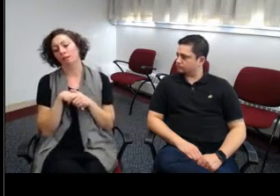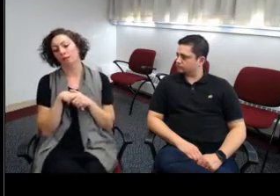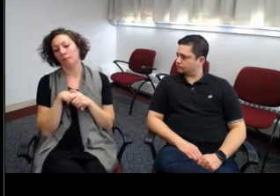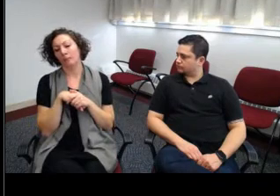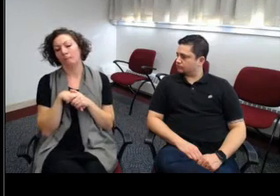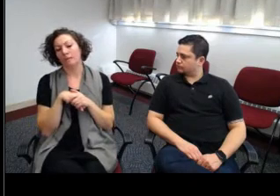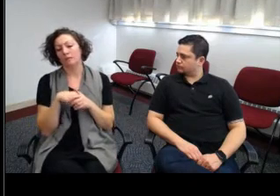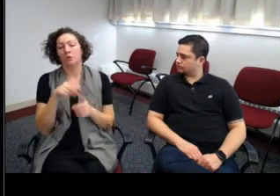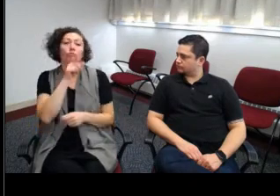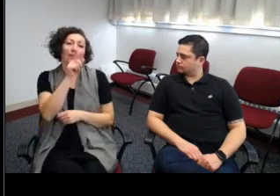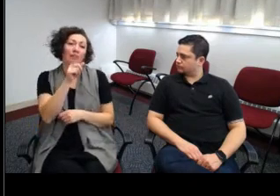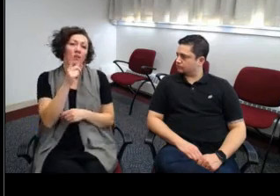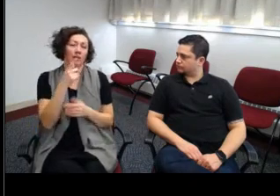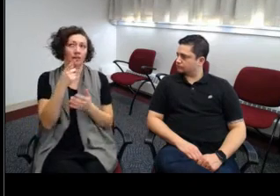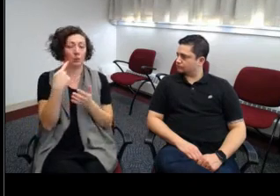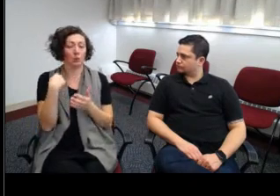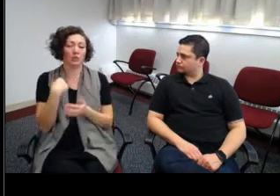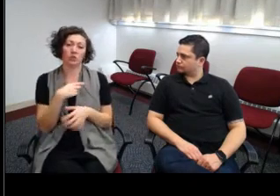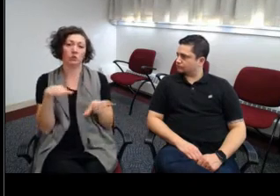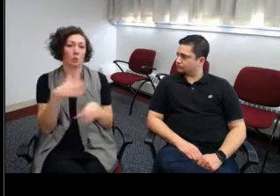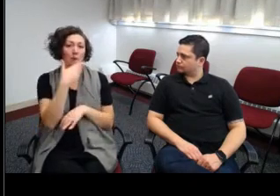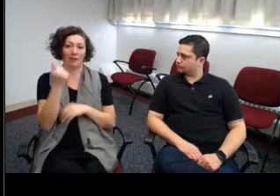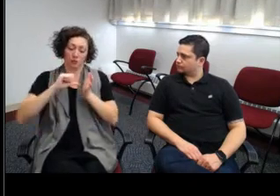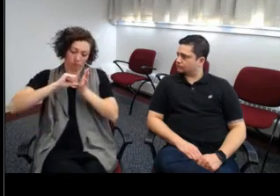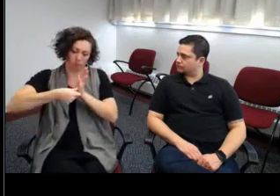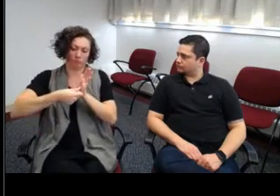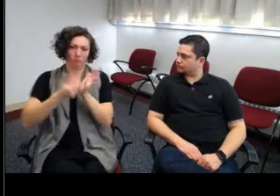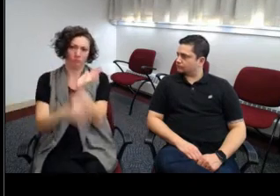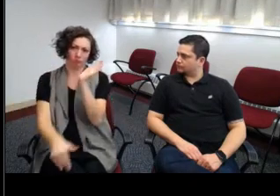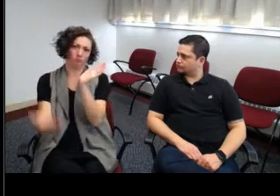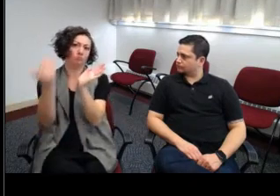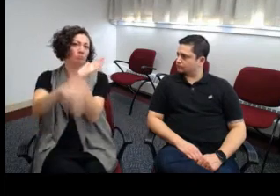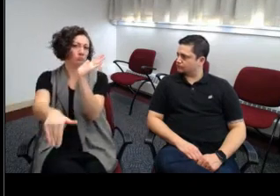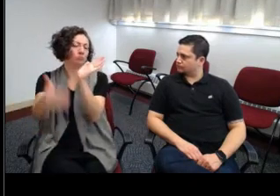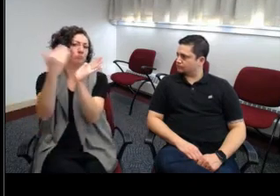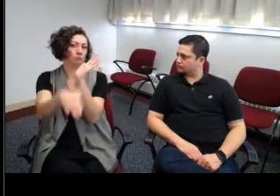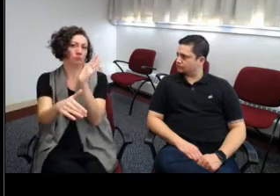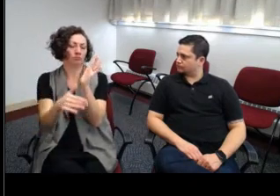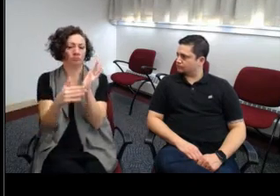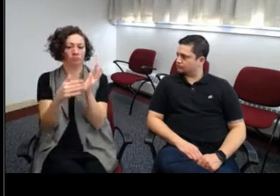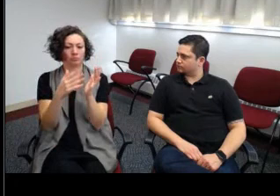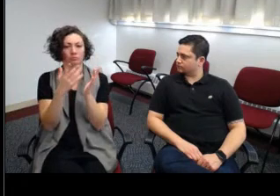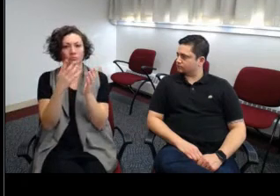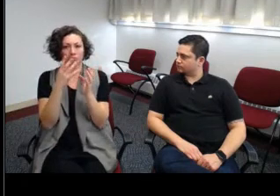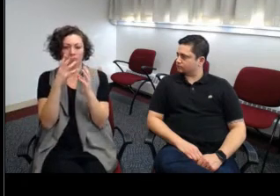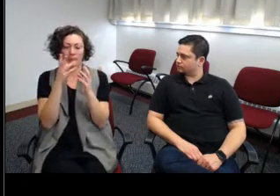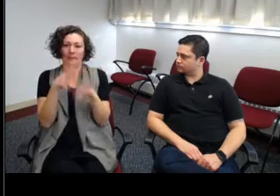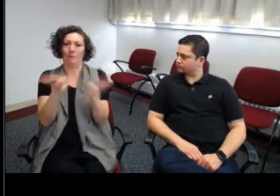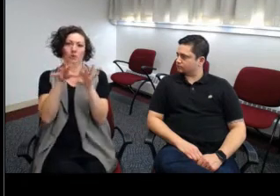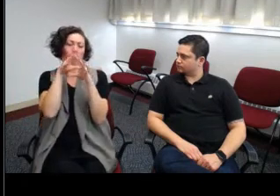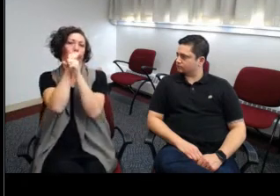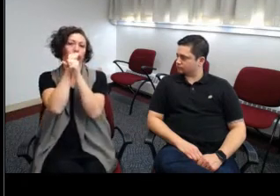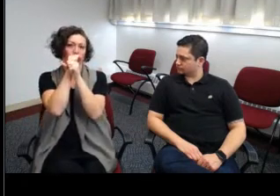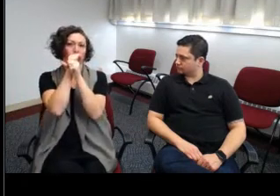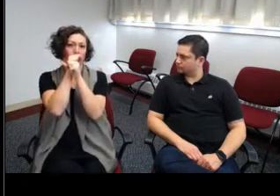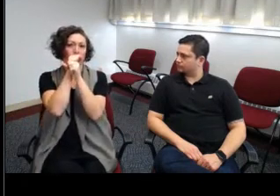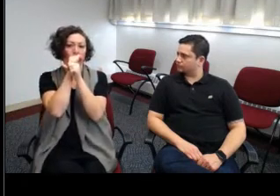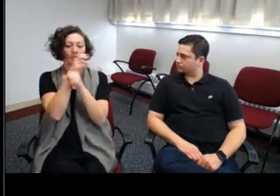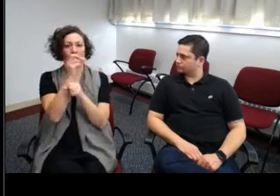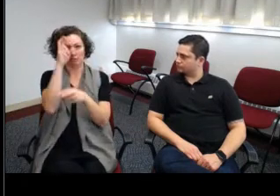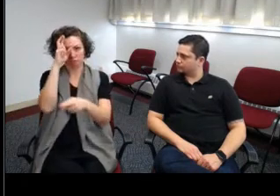go international very quickly. So we just do our best to emphasize and re-emphasize